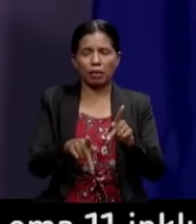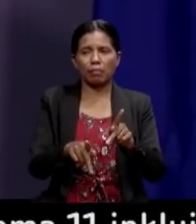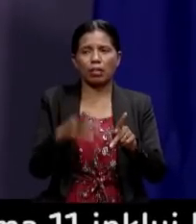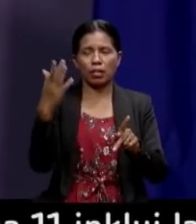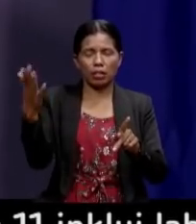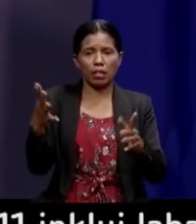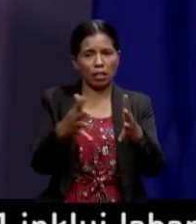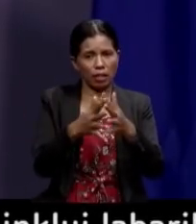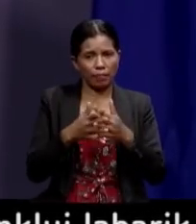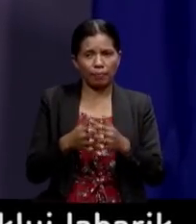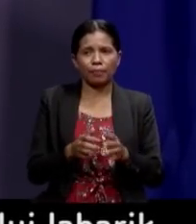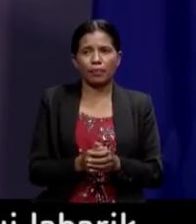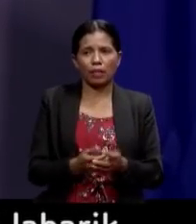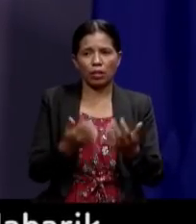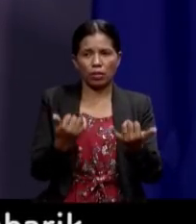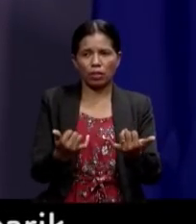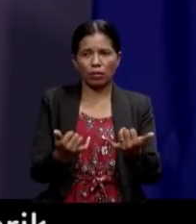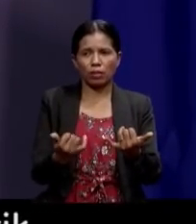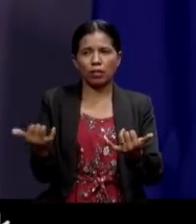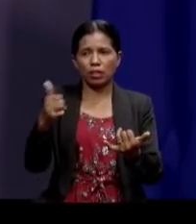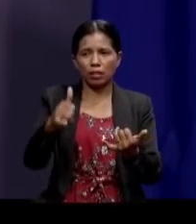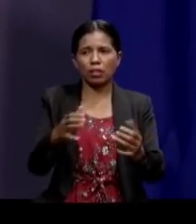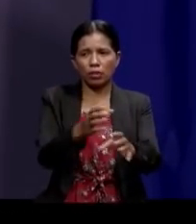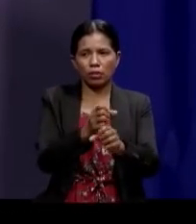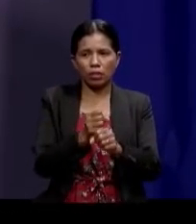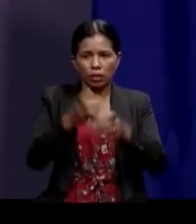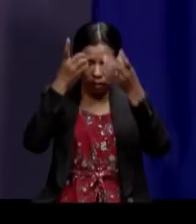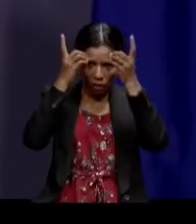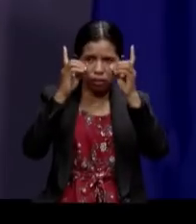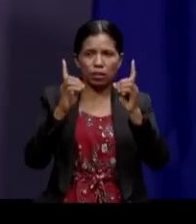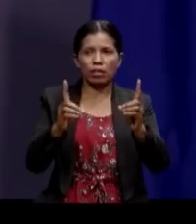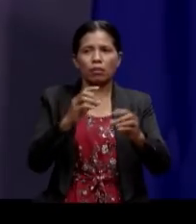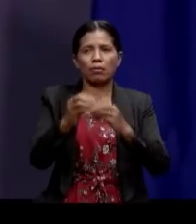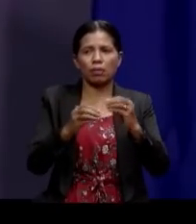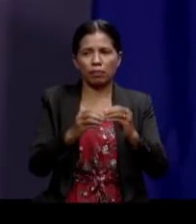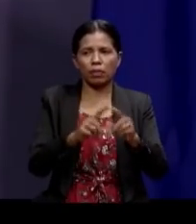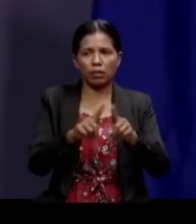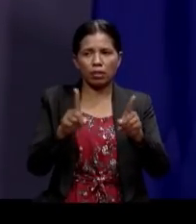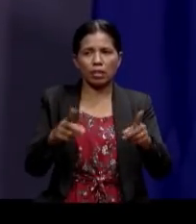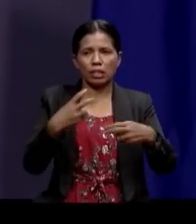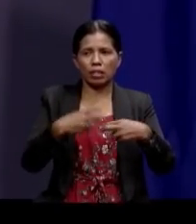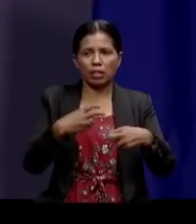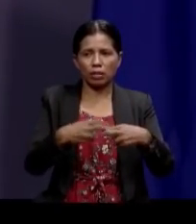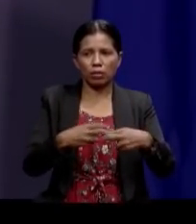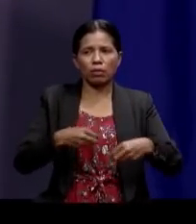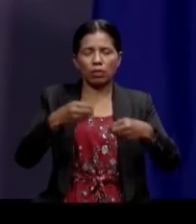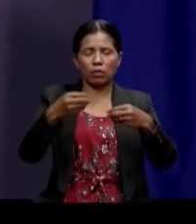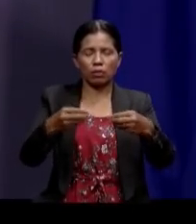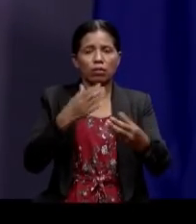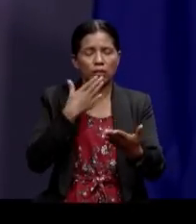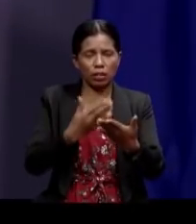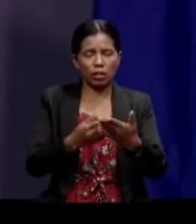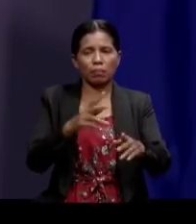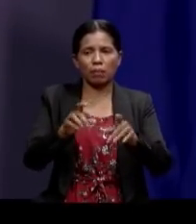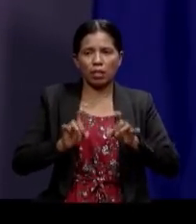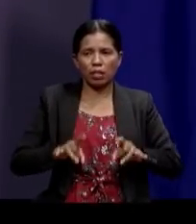whatsoever. And so they have taken a cautious decision, but based on the Australian risk and benefit. And